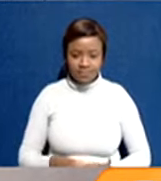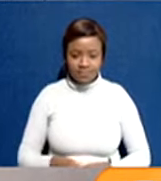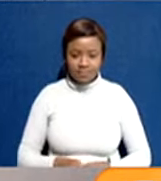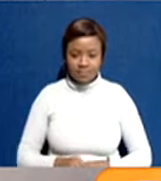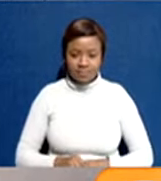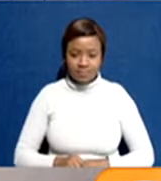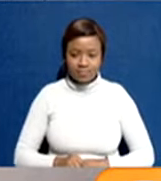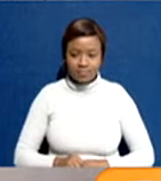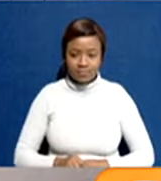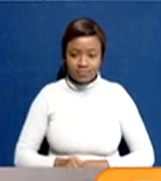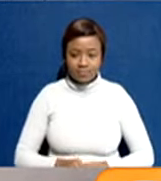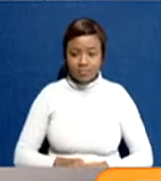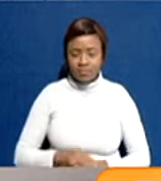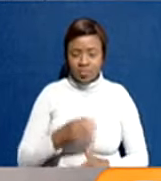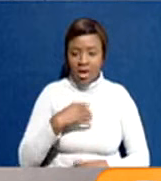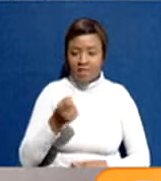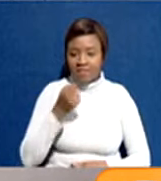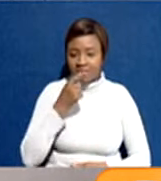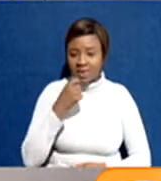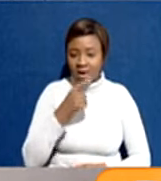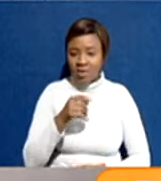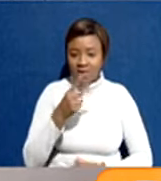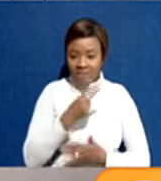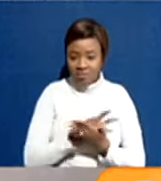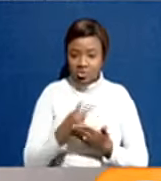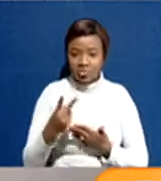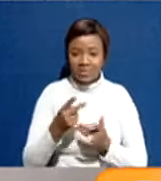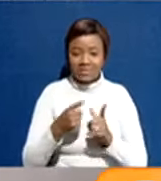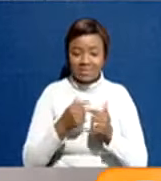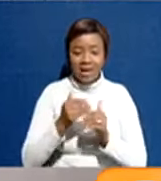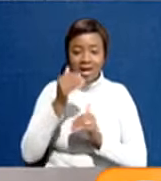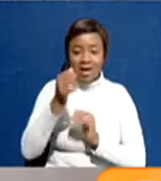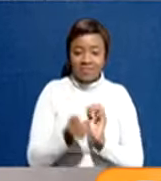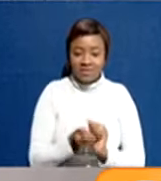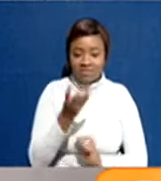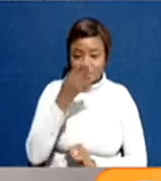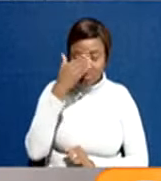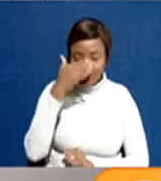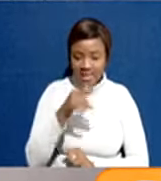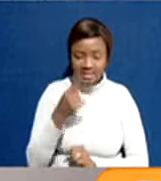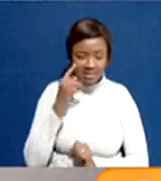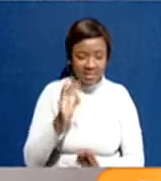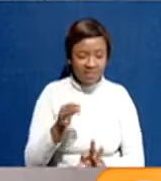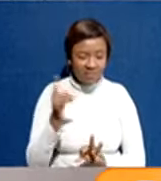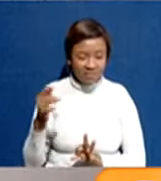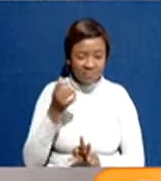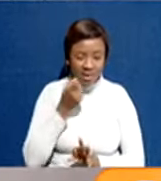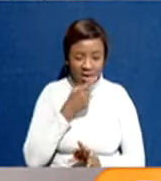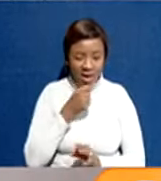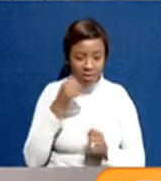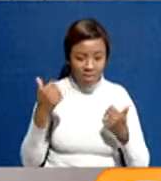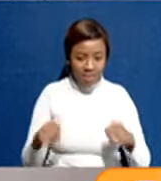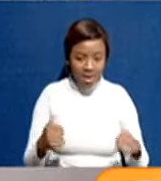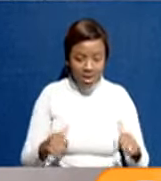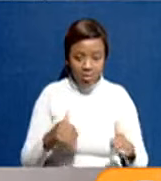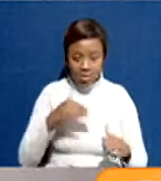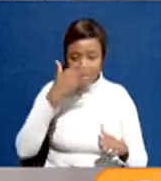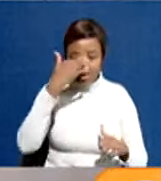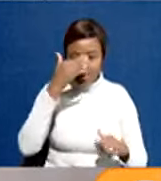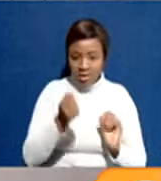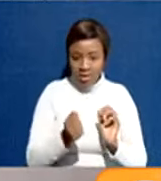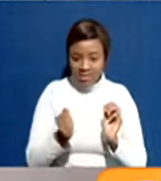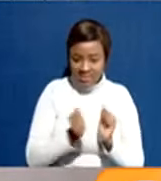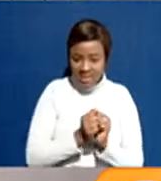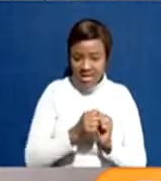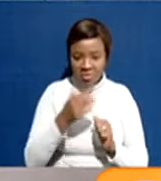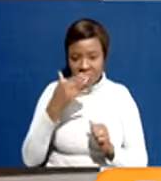for 2 weeks. The next time you see that patient is after 14 days. If this patient has not taken drugs for 10